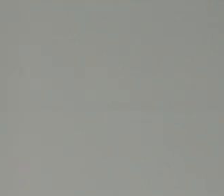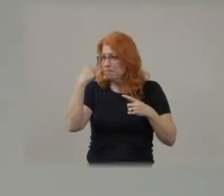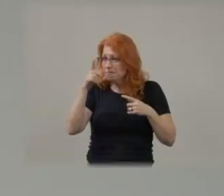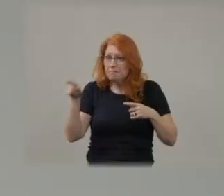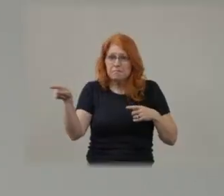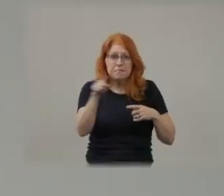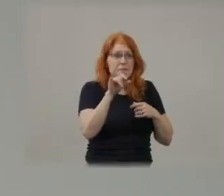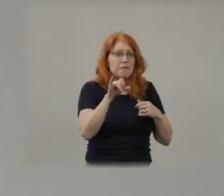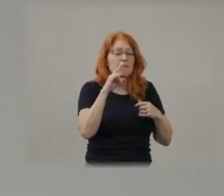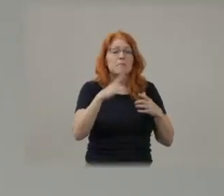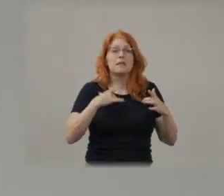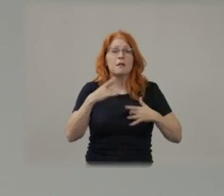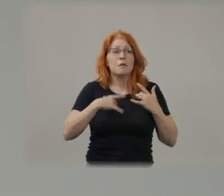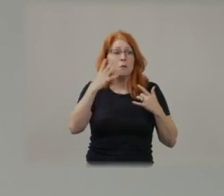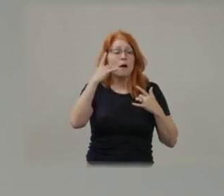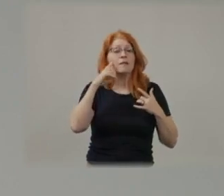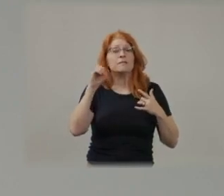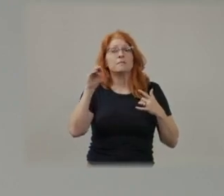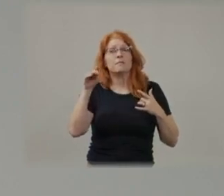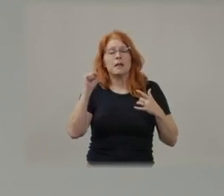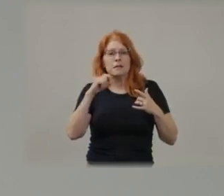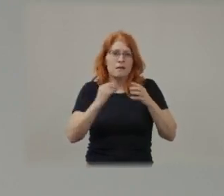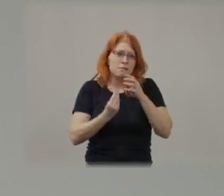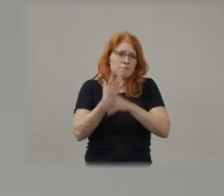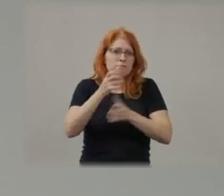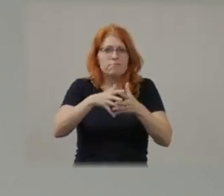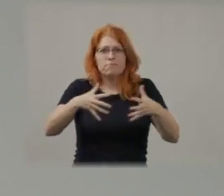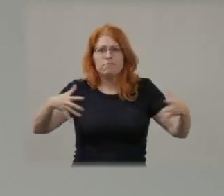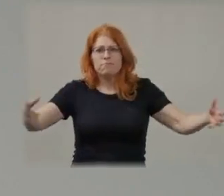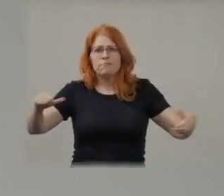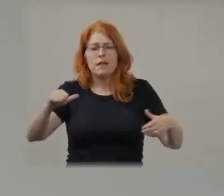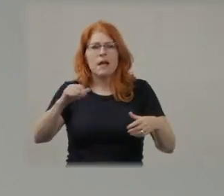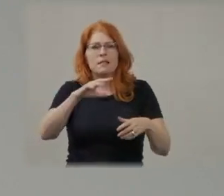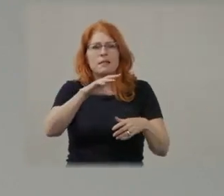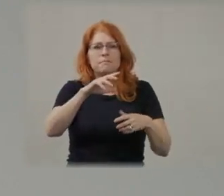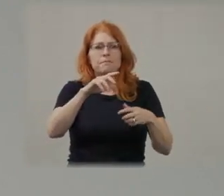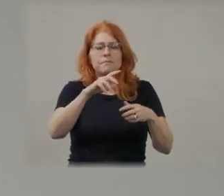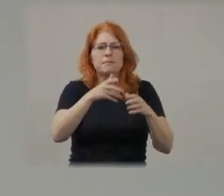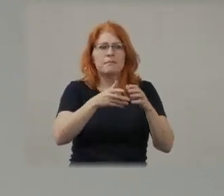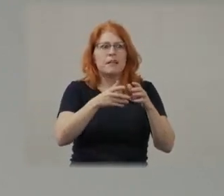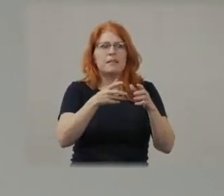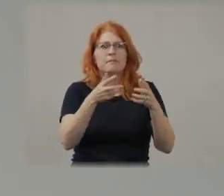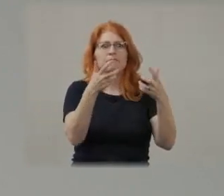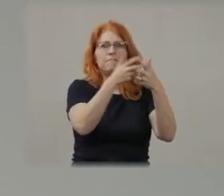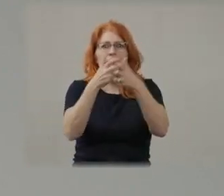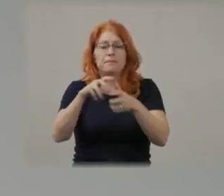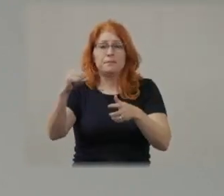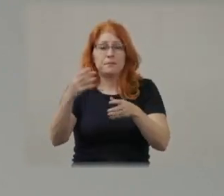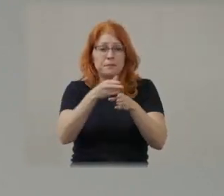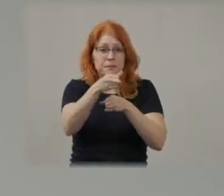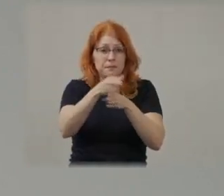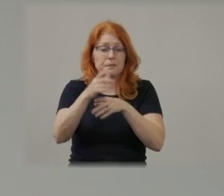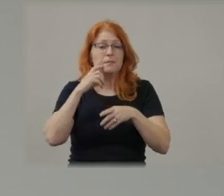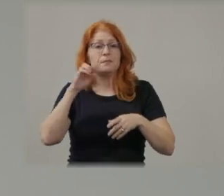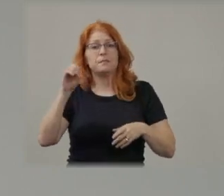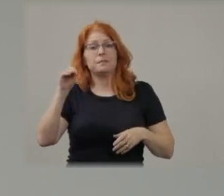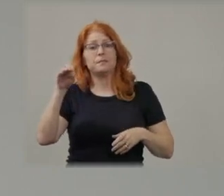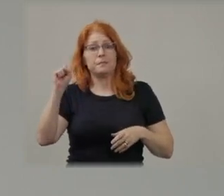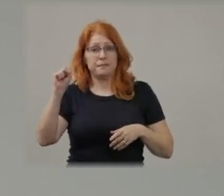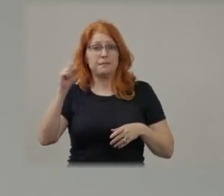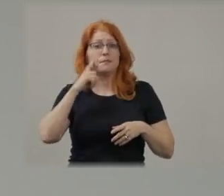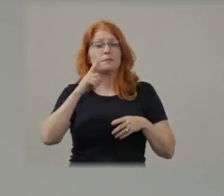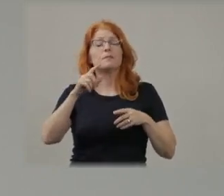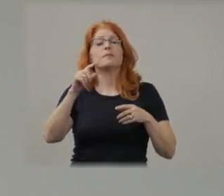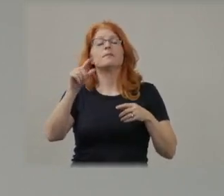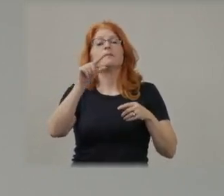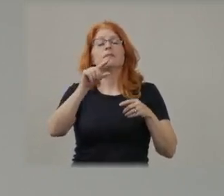really excited because emergency management is growing into other professions. And so just a little bit about myself. I'm an emergency management specialist for the city